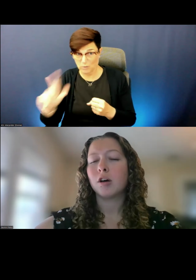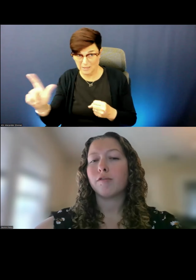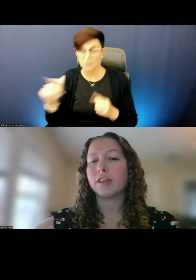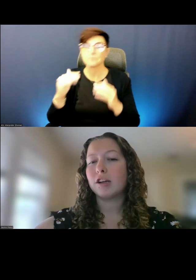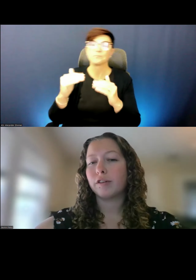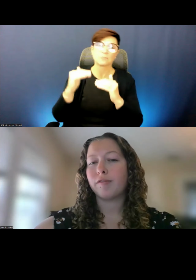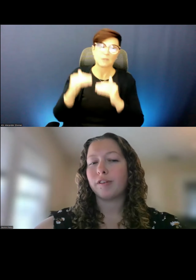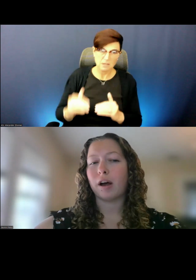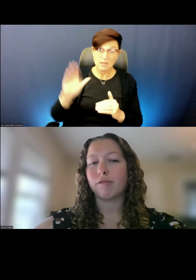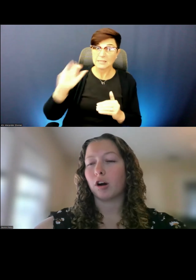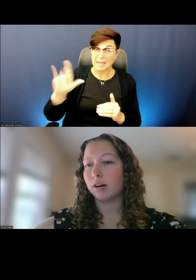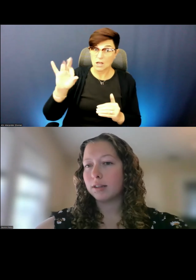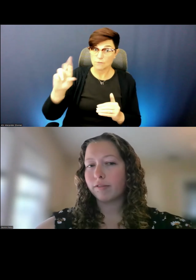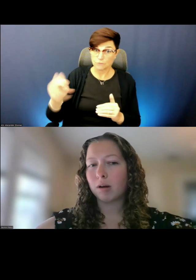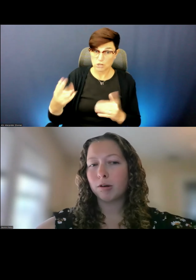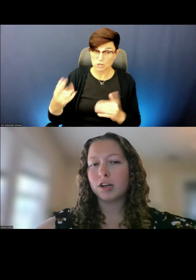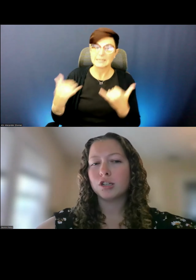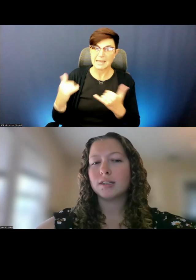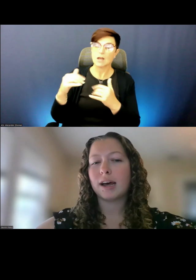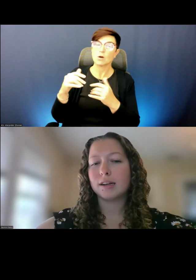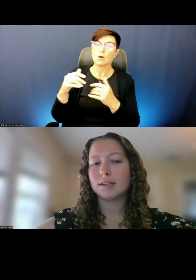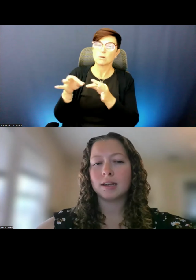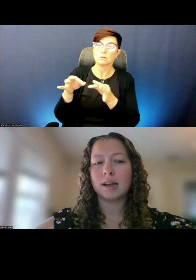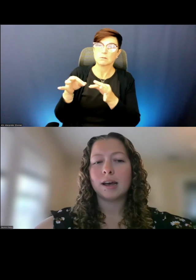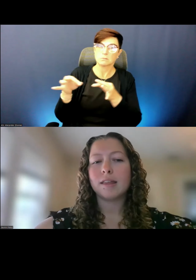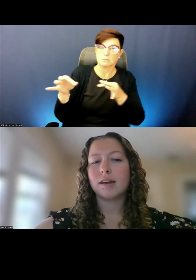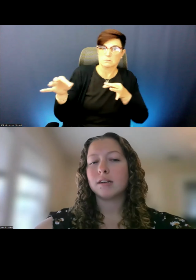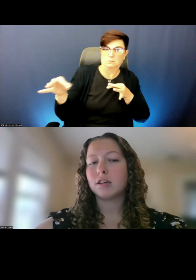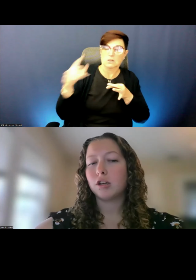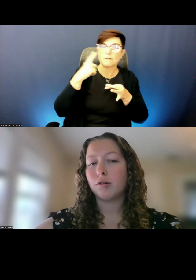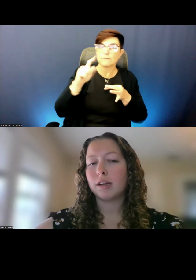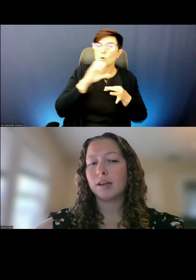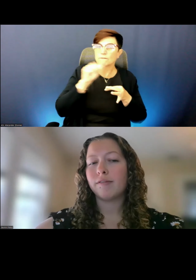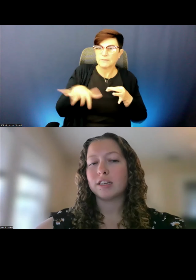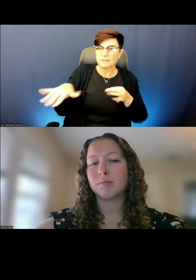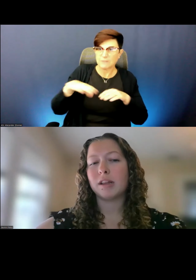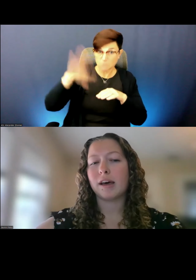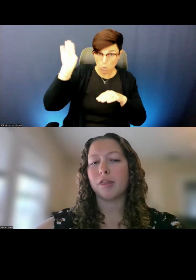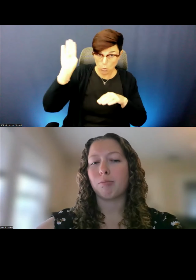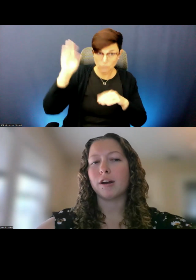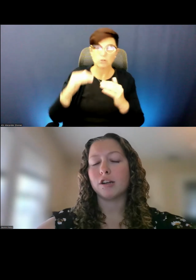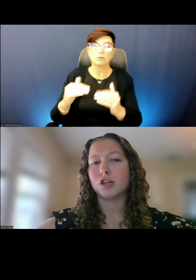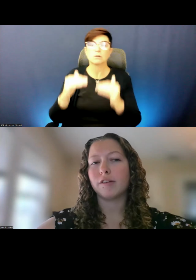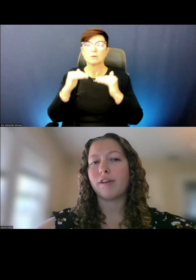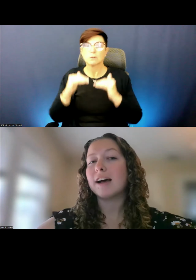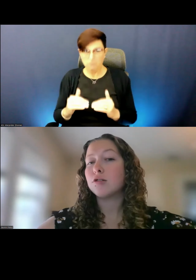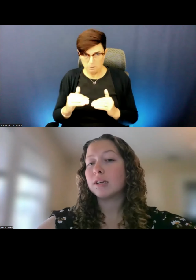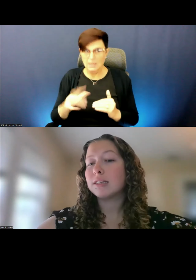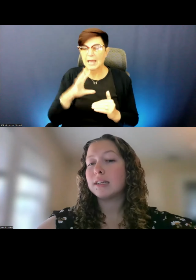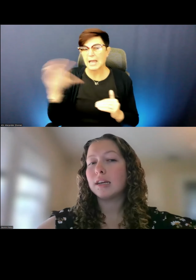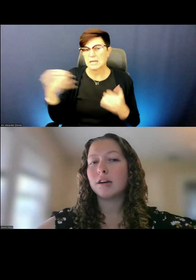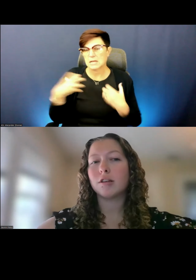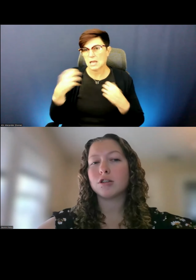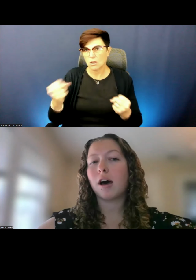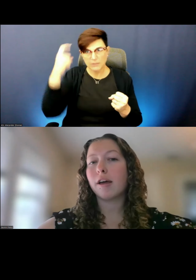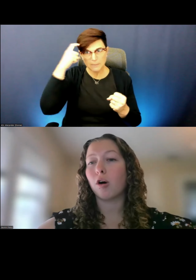those over the age of 55, regardless of their immigration status, and then continued investment in the Healthy Brain Initiative. As you can